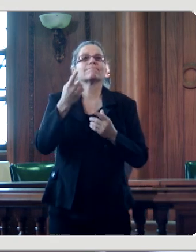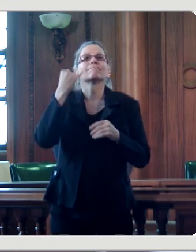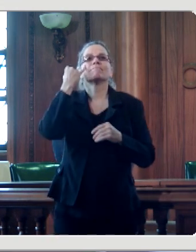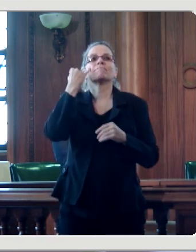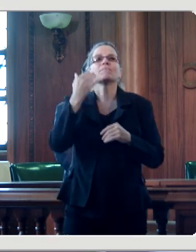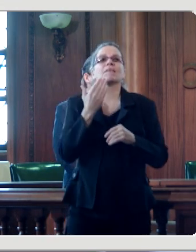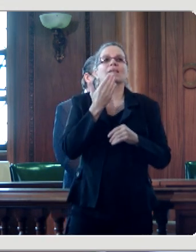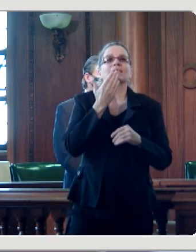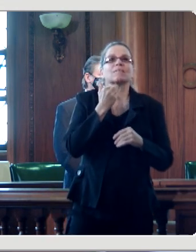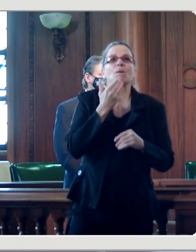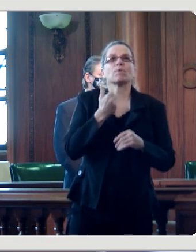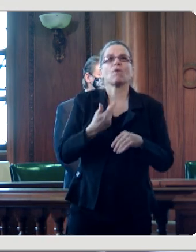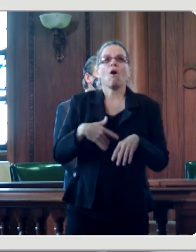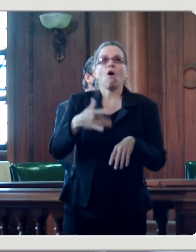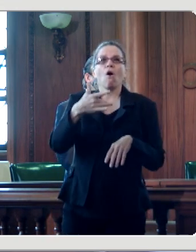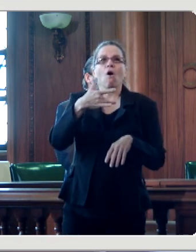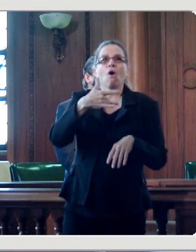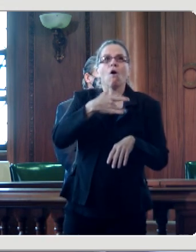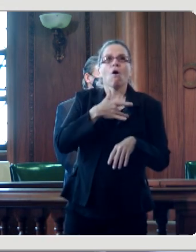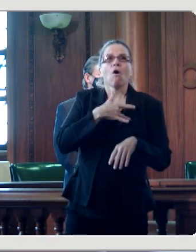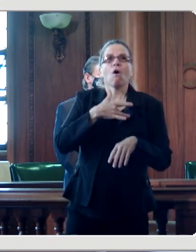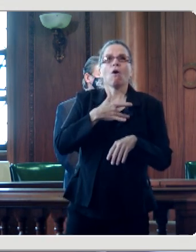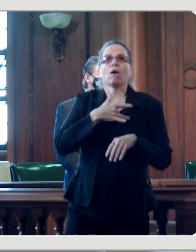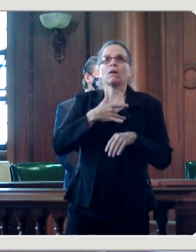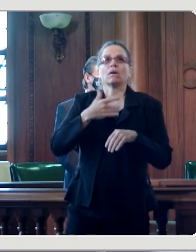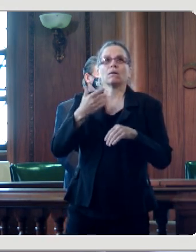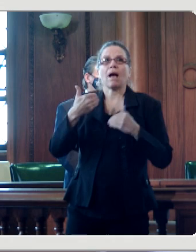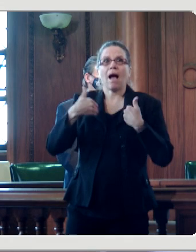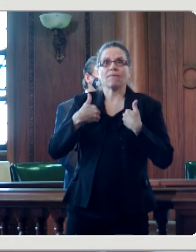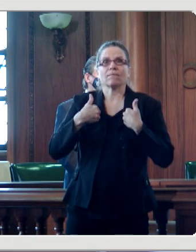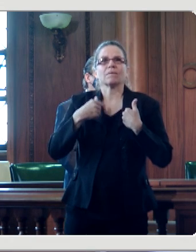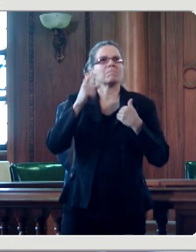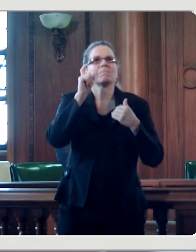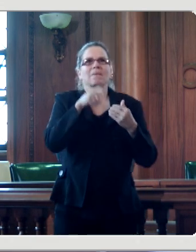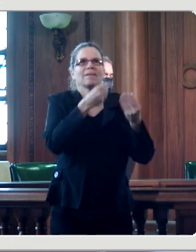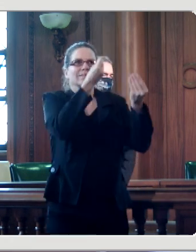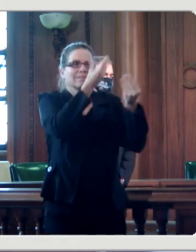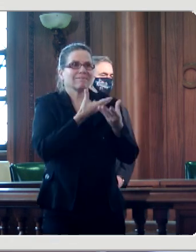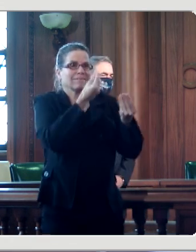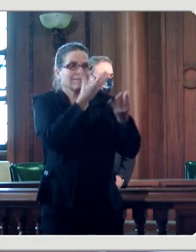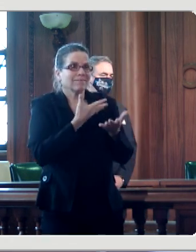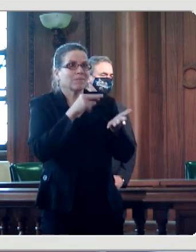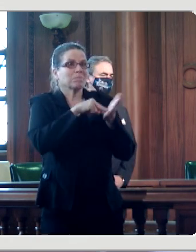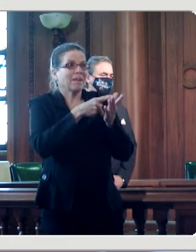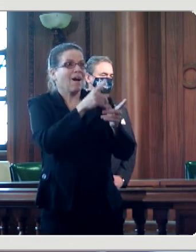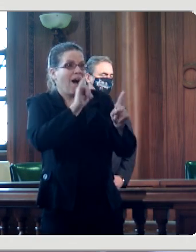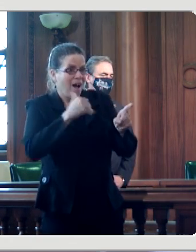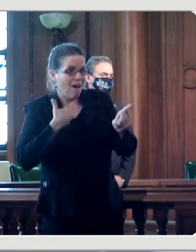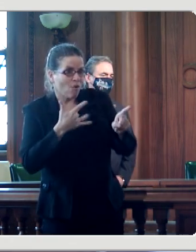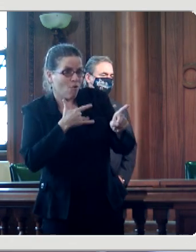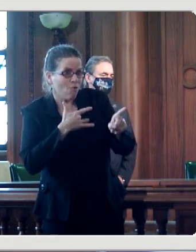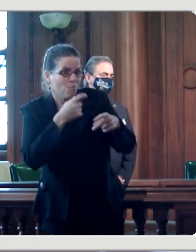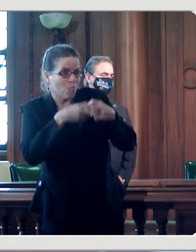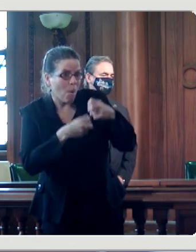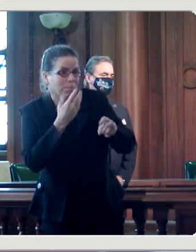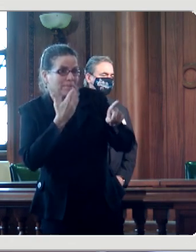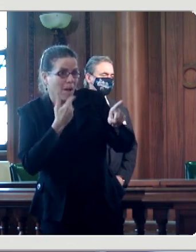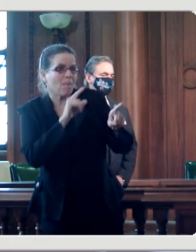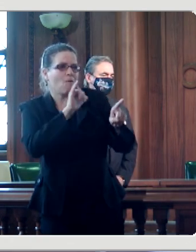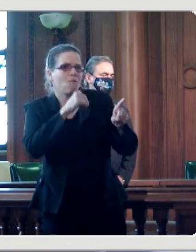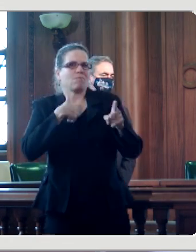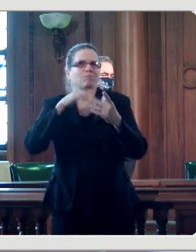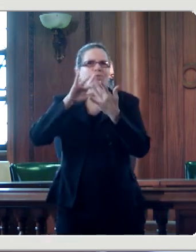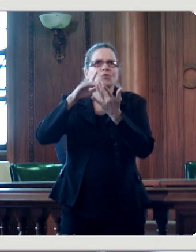about. Do we need to get a physician's order for this particular individual? And so we are in the process at